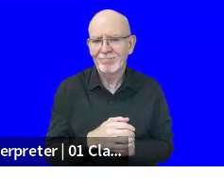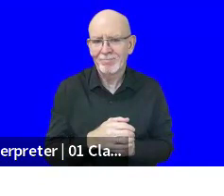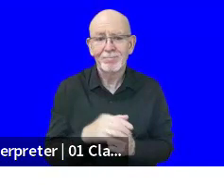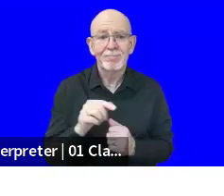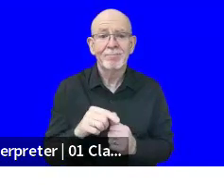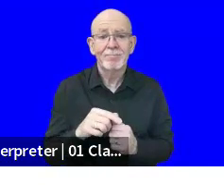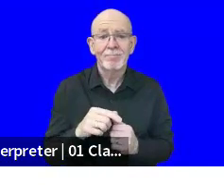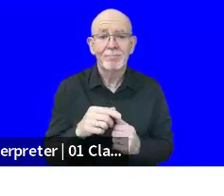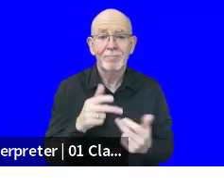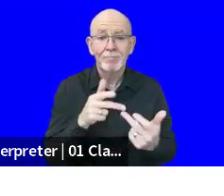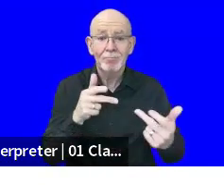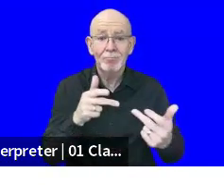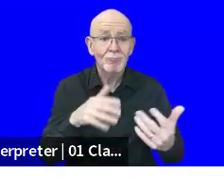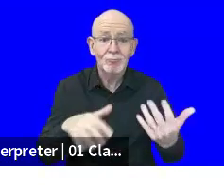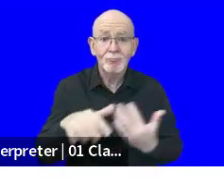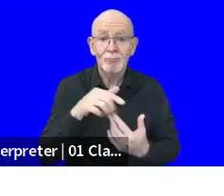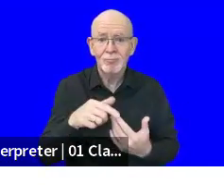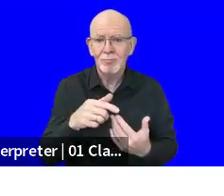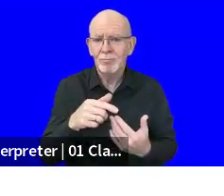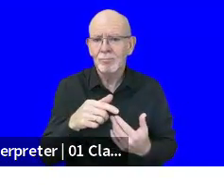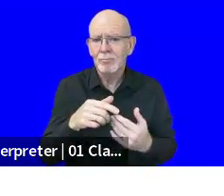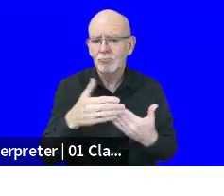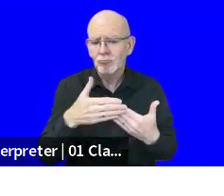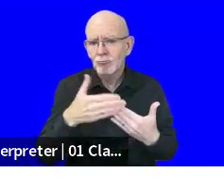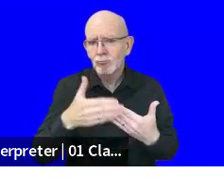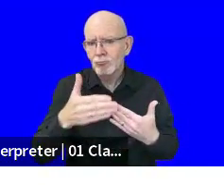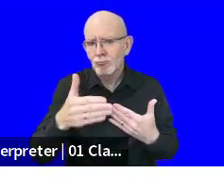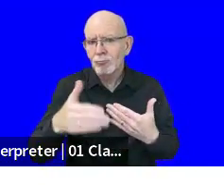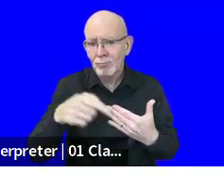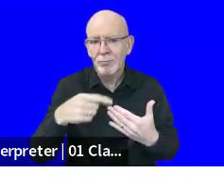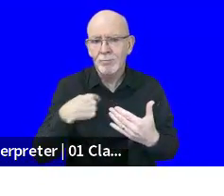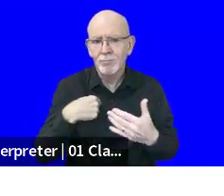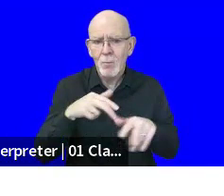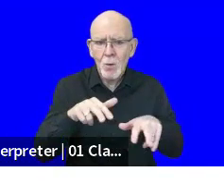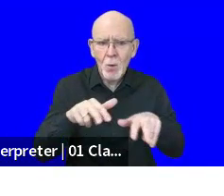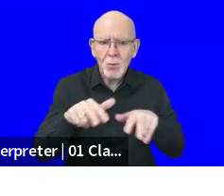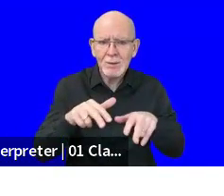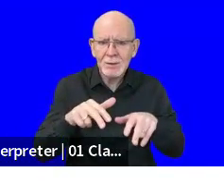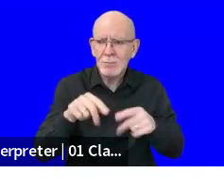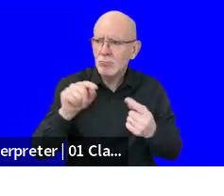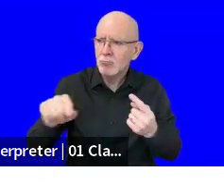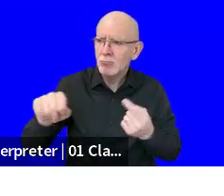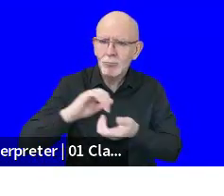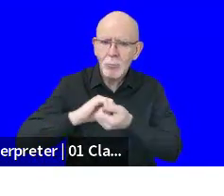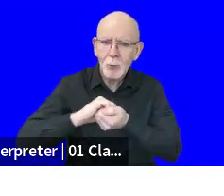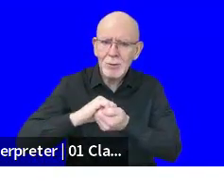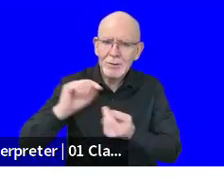many colleagues from the World Bank, FCDO, DFAT,